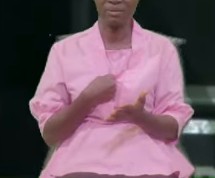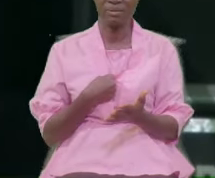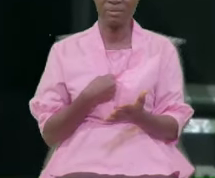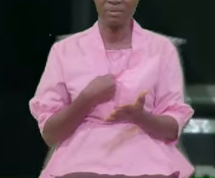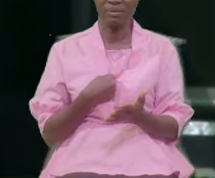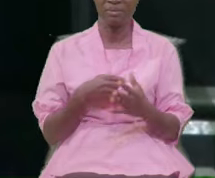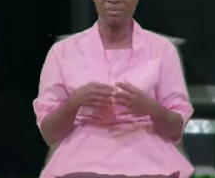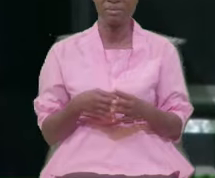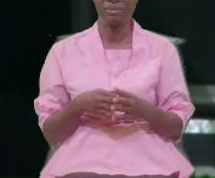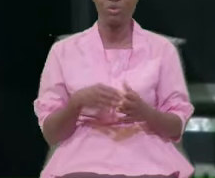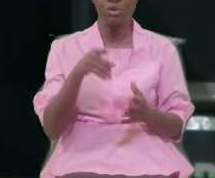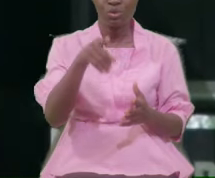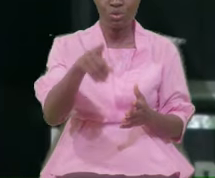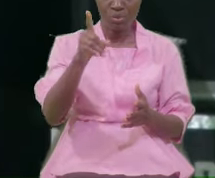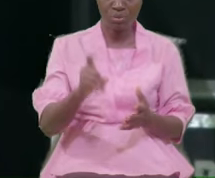your